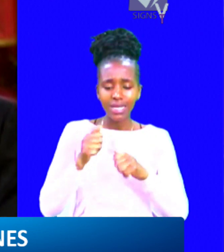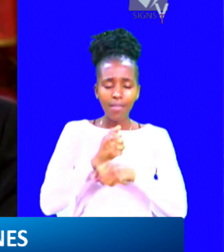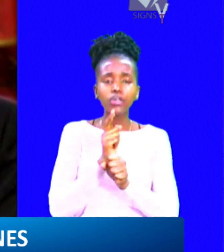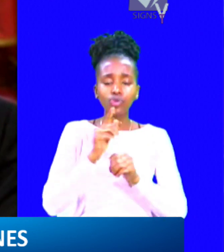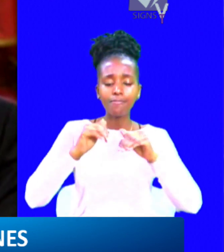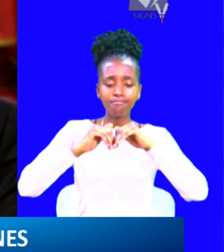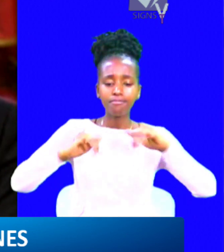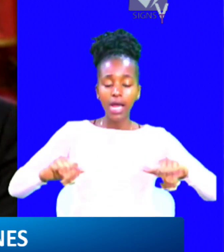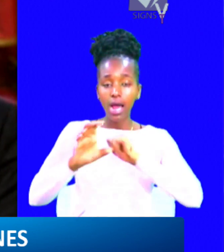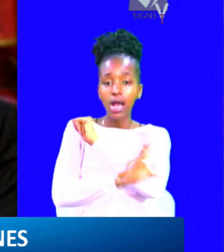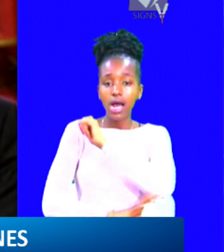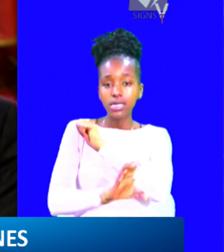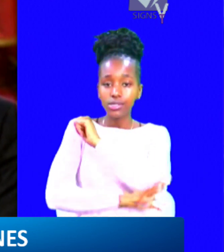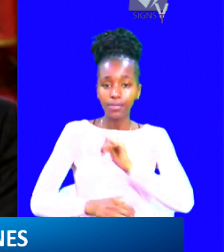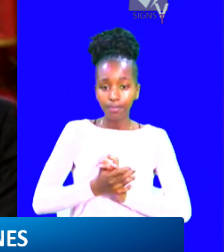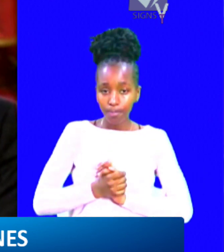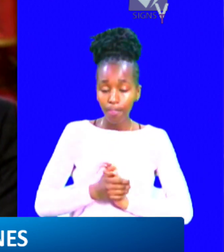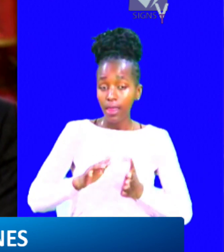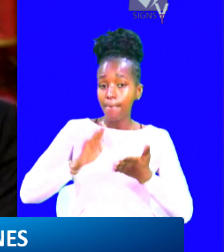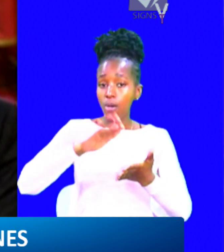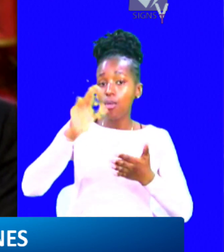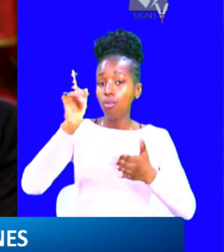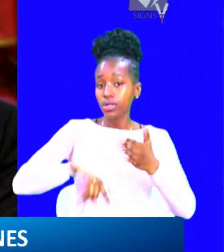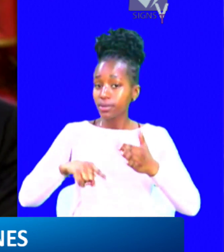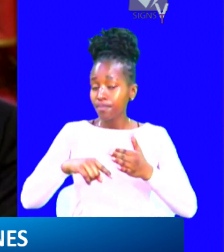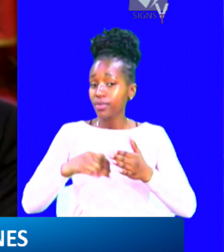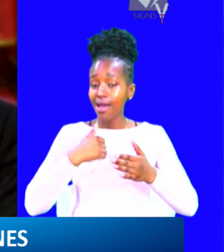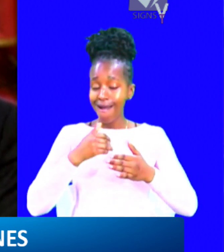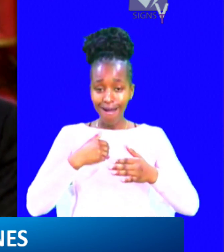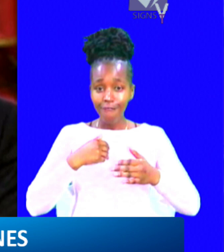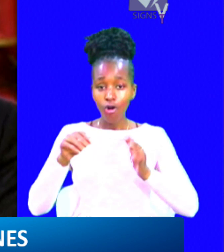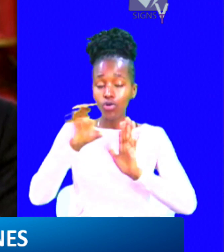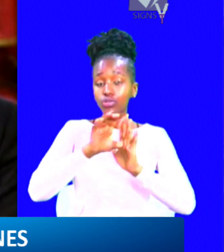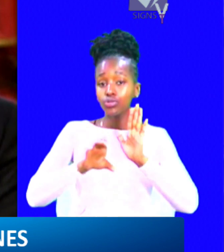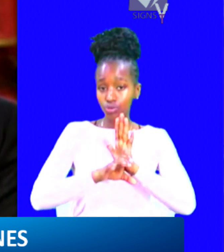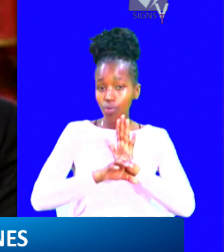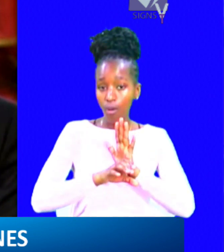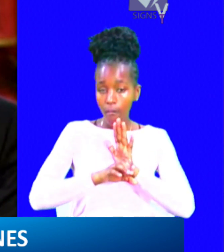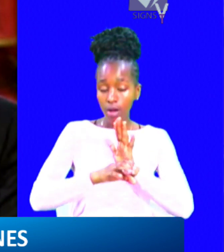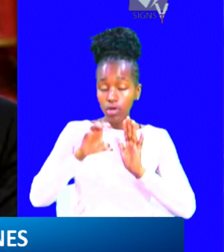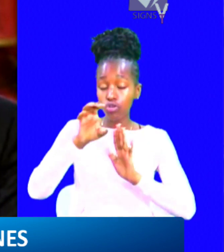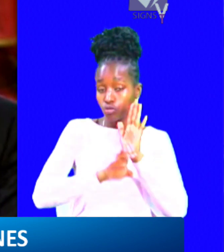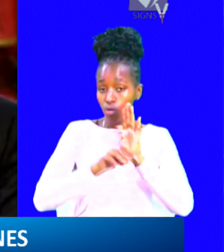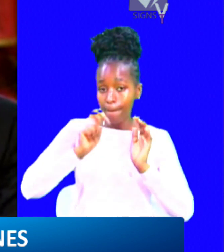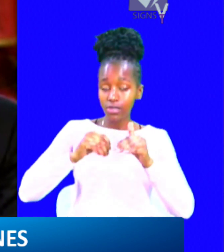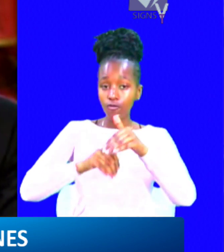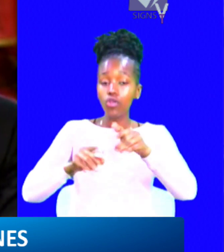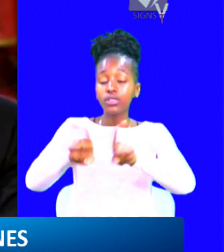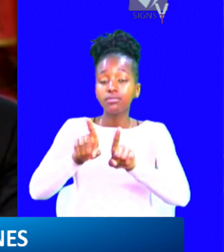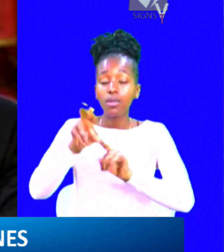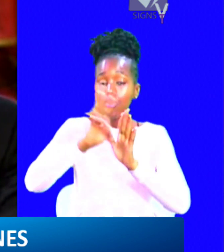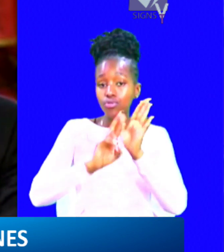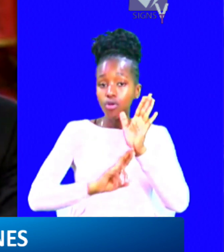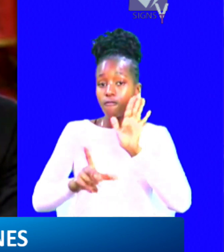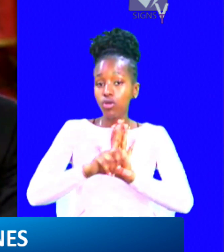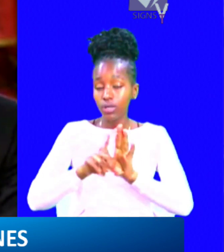Further cognizant that efforts to enhance constitutionalism, the rule of law, and respect for human